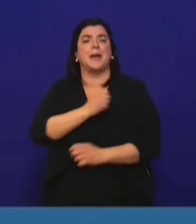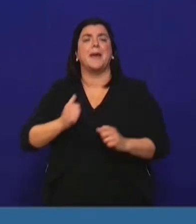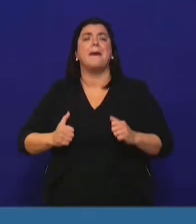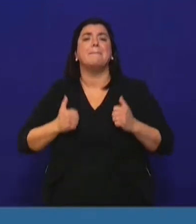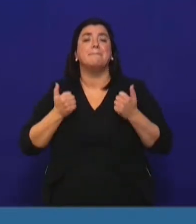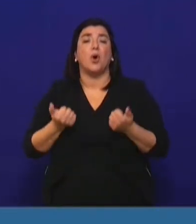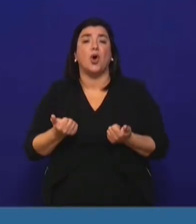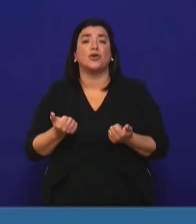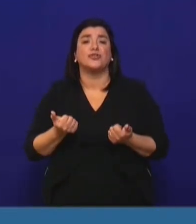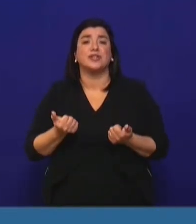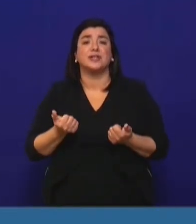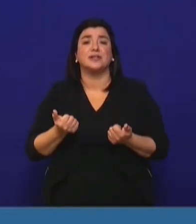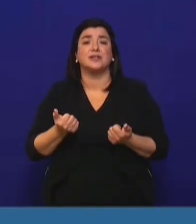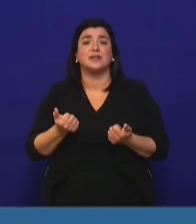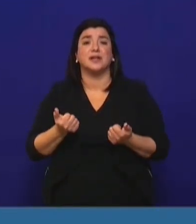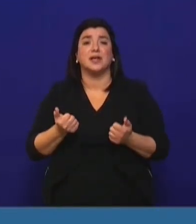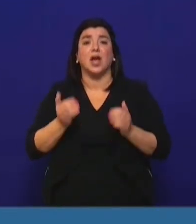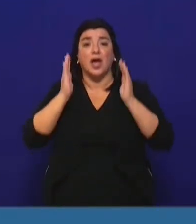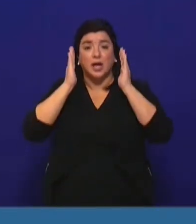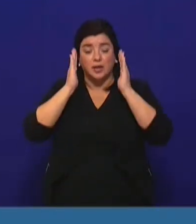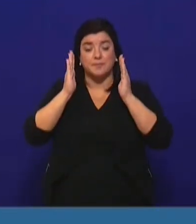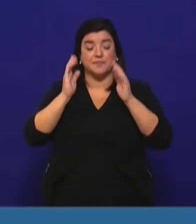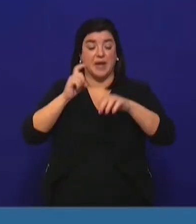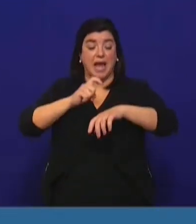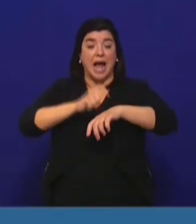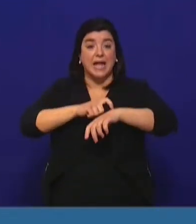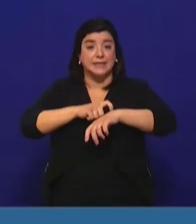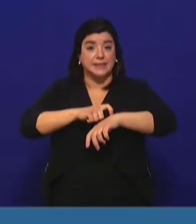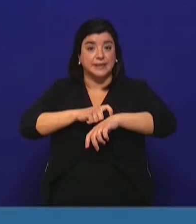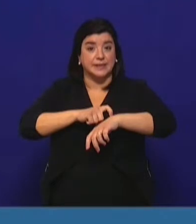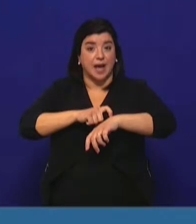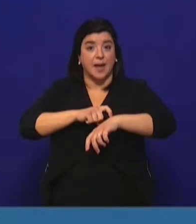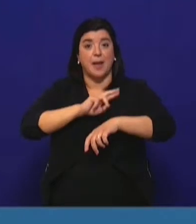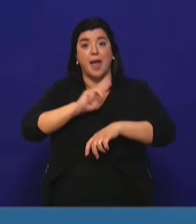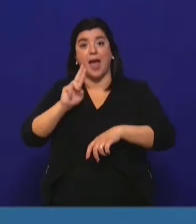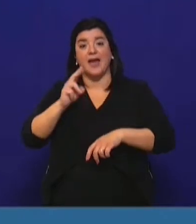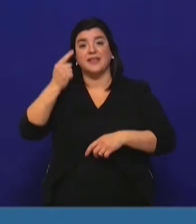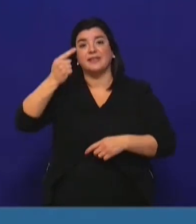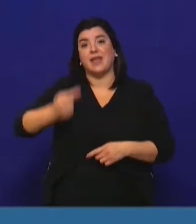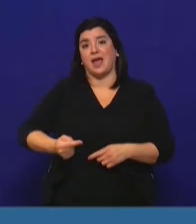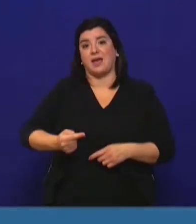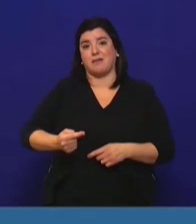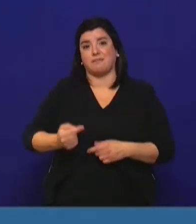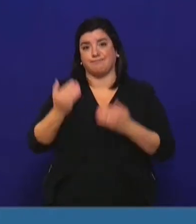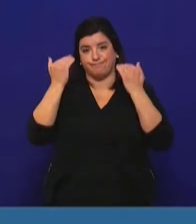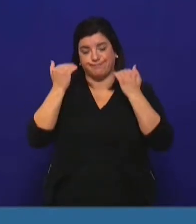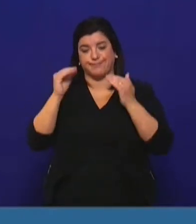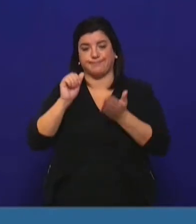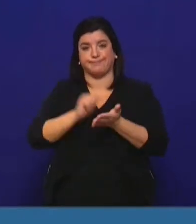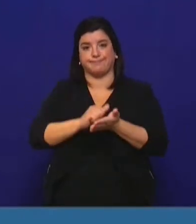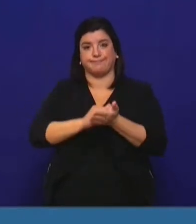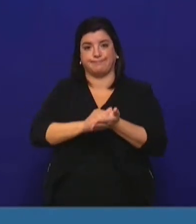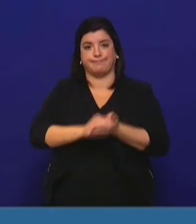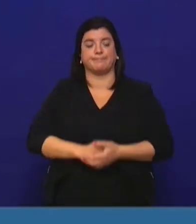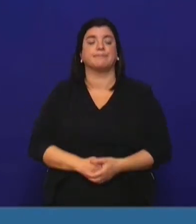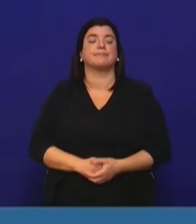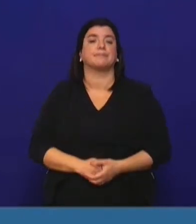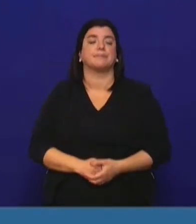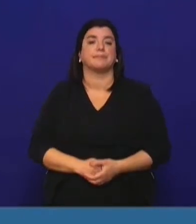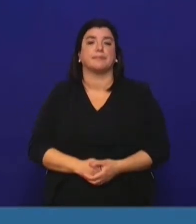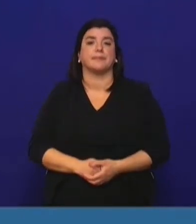that you stick to the date of the appointment and stick to the time as well. And we have also started, as from yesterday, vaccination